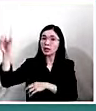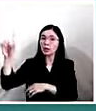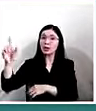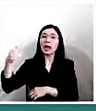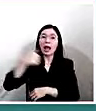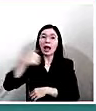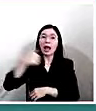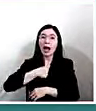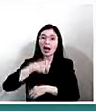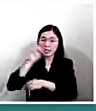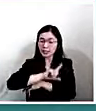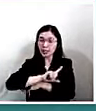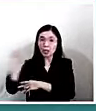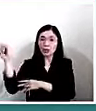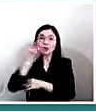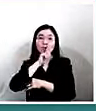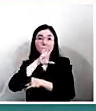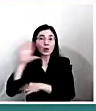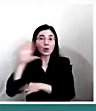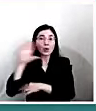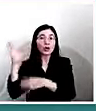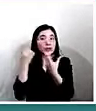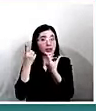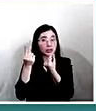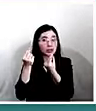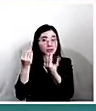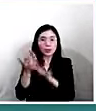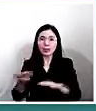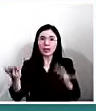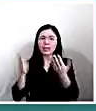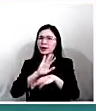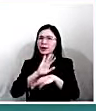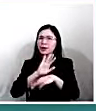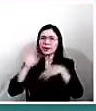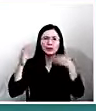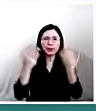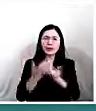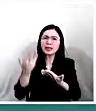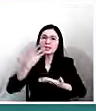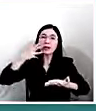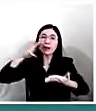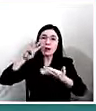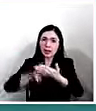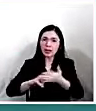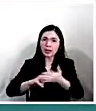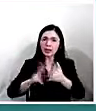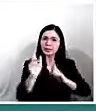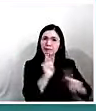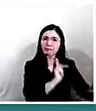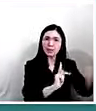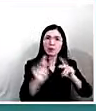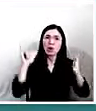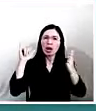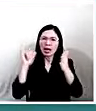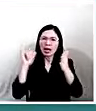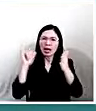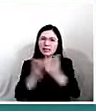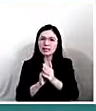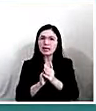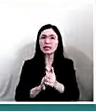have sworn to do this to all this wicked assembly that conspired against